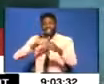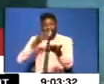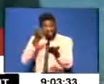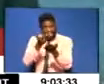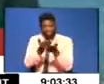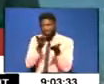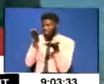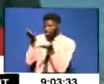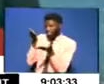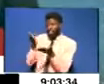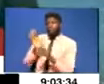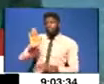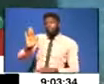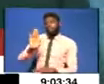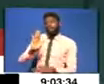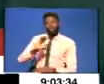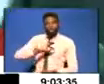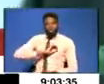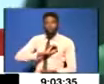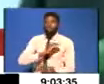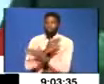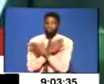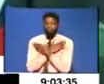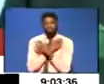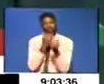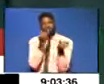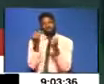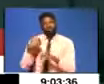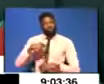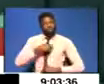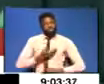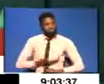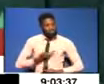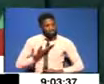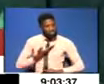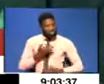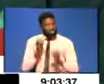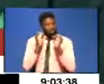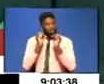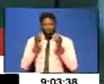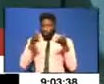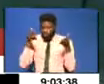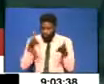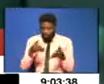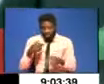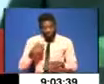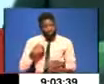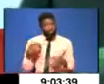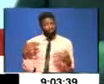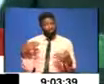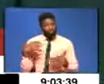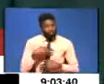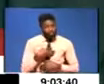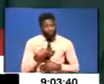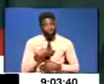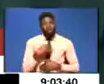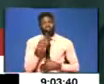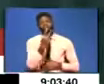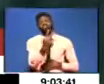wamealika marafiki zao. Hatu kukasirika, leo mimi nimeshangaa. Ati majamaa wanakuja kwa harusi